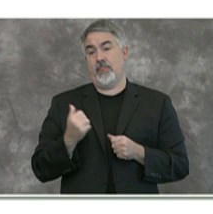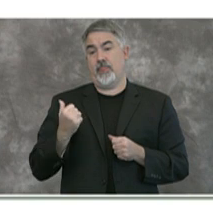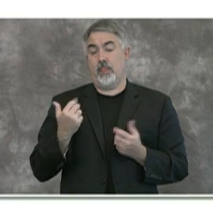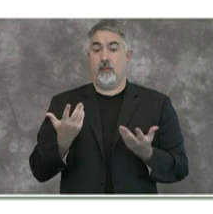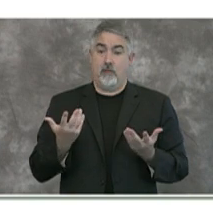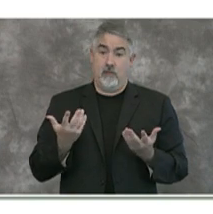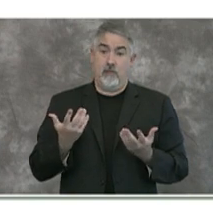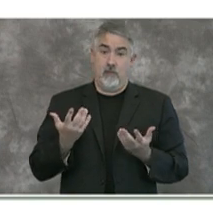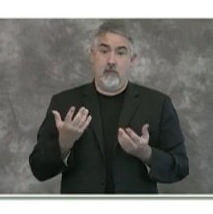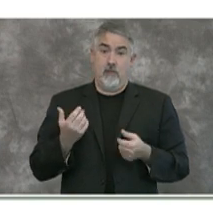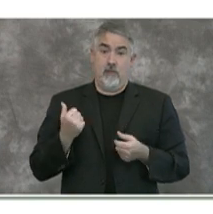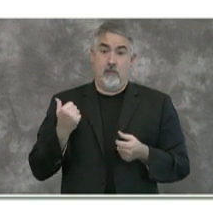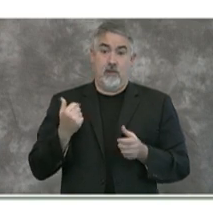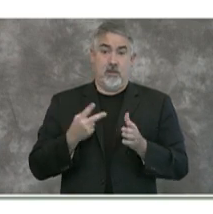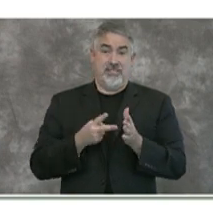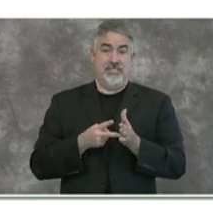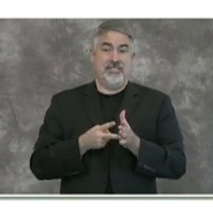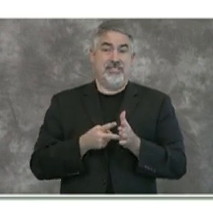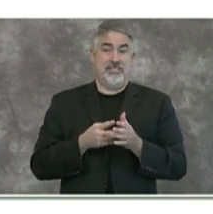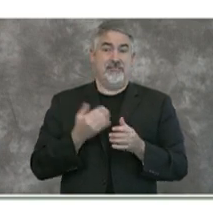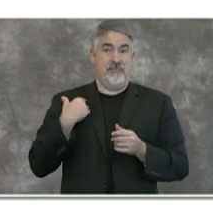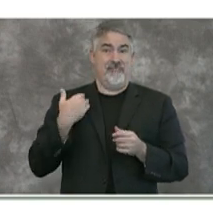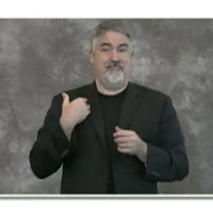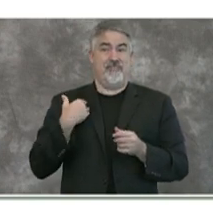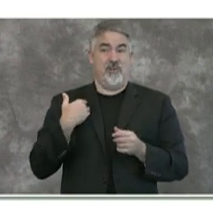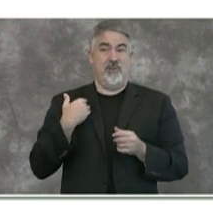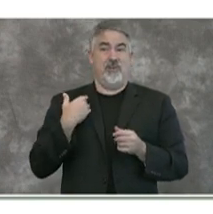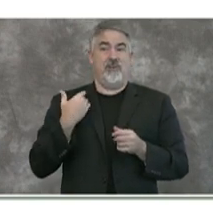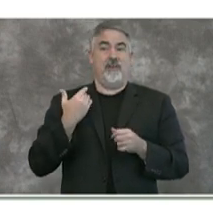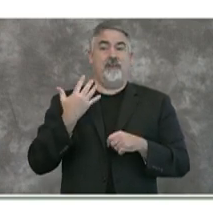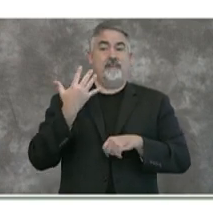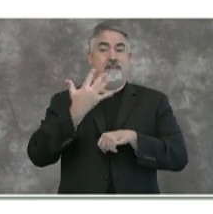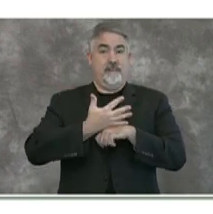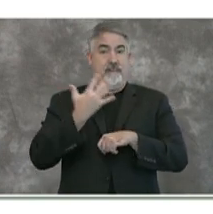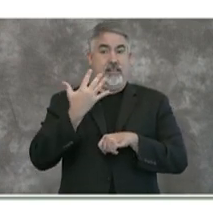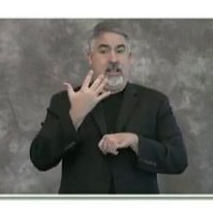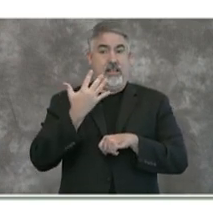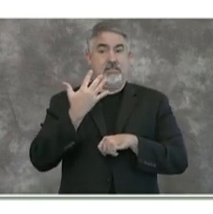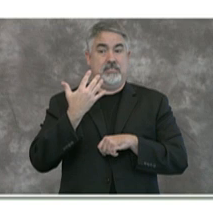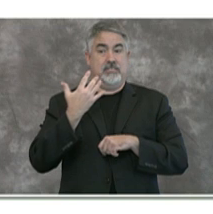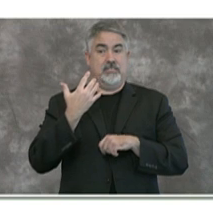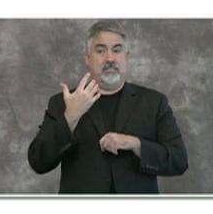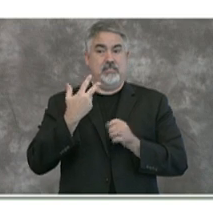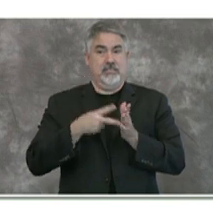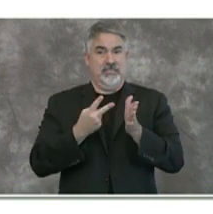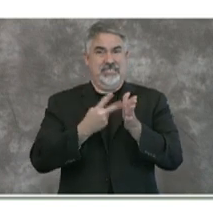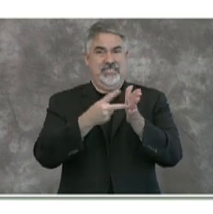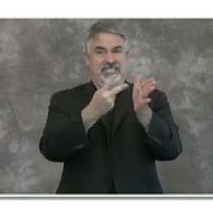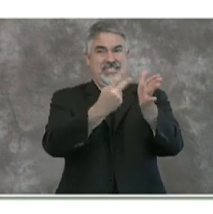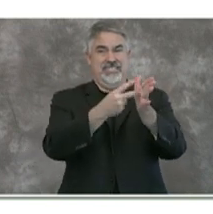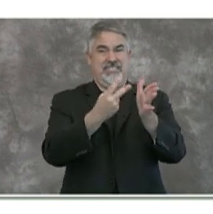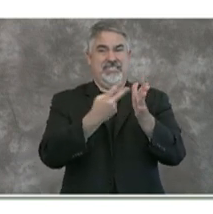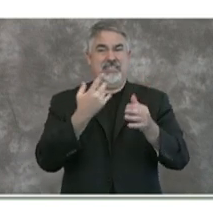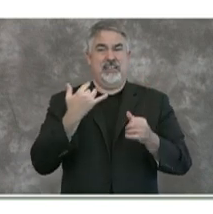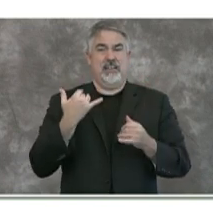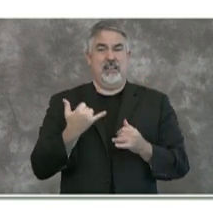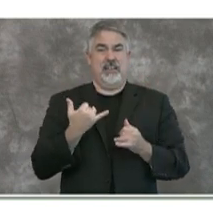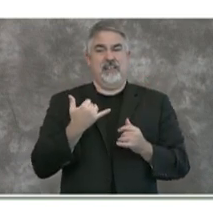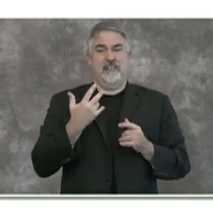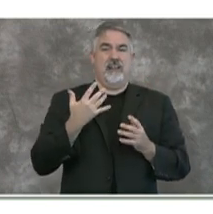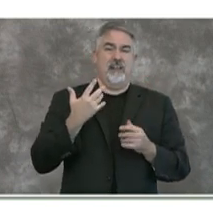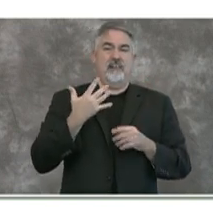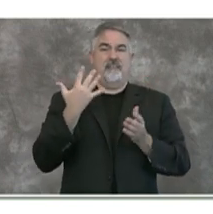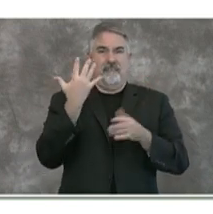rate of doubling is around 5 days, a little bit greater than 5 days. For positives, we're doubling about every 5.5